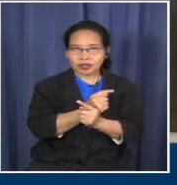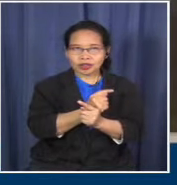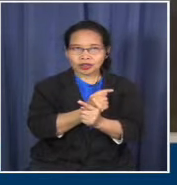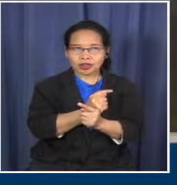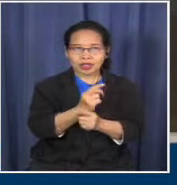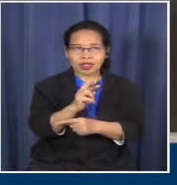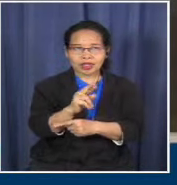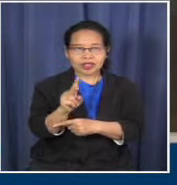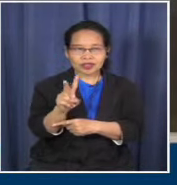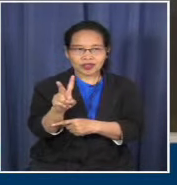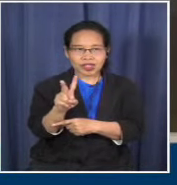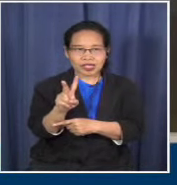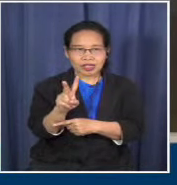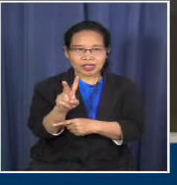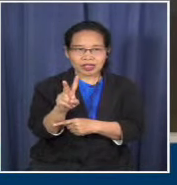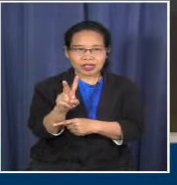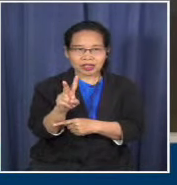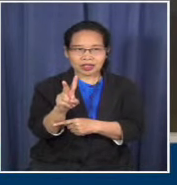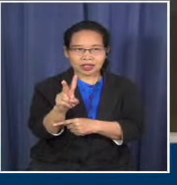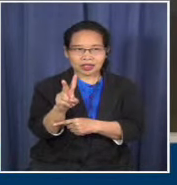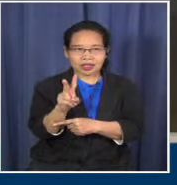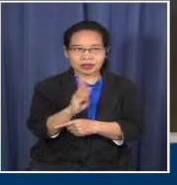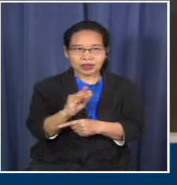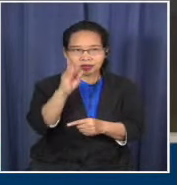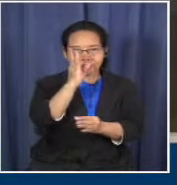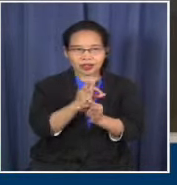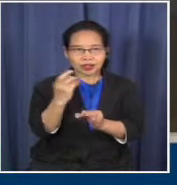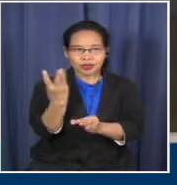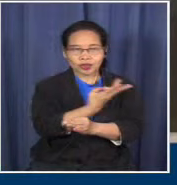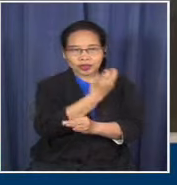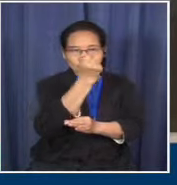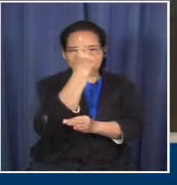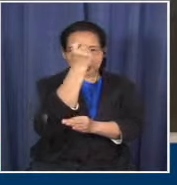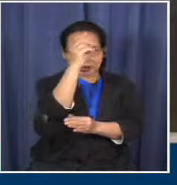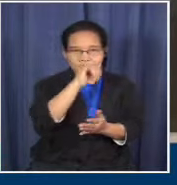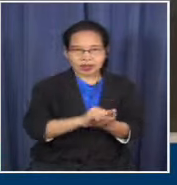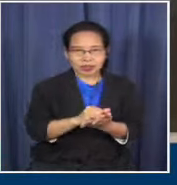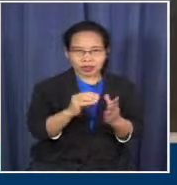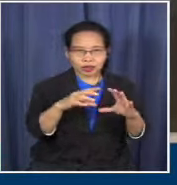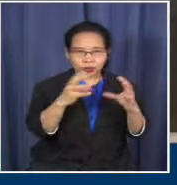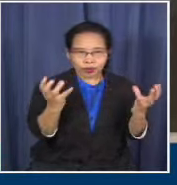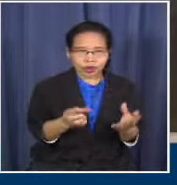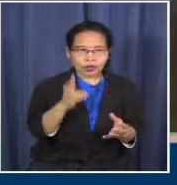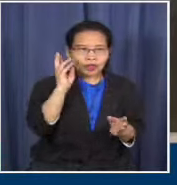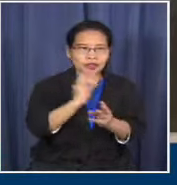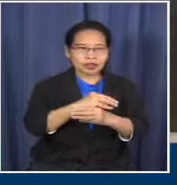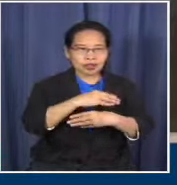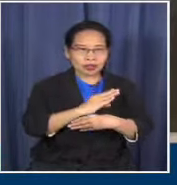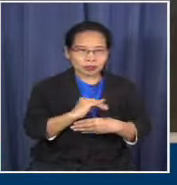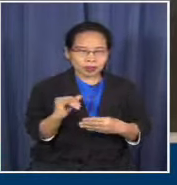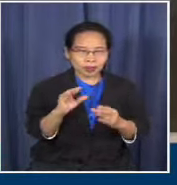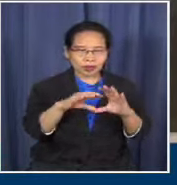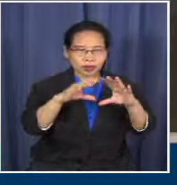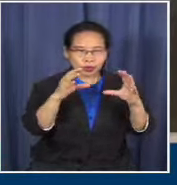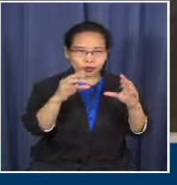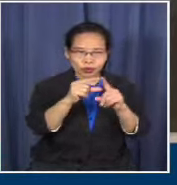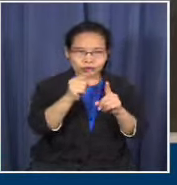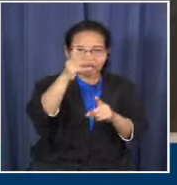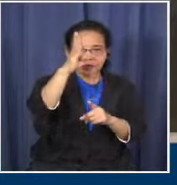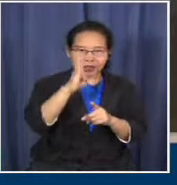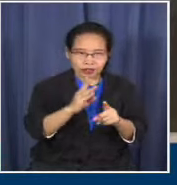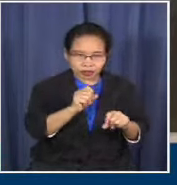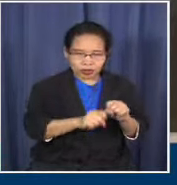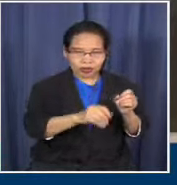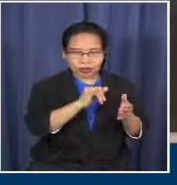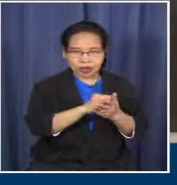in the Revised Standard Version, by faith we understand that the world was created by the word of God,